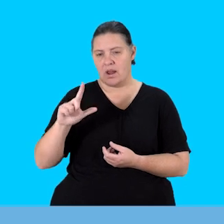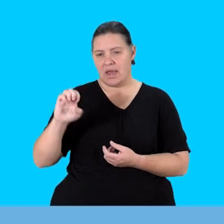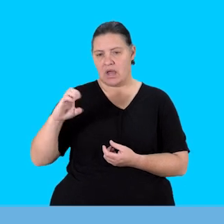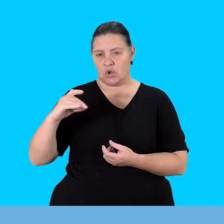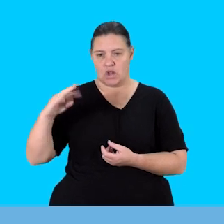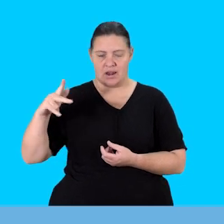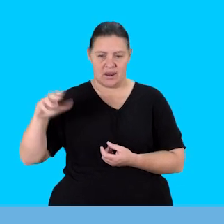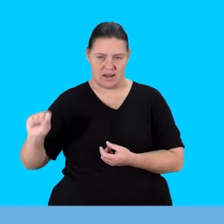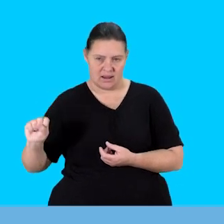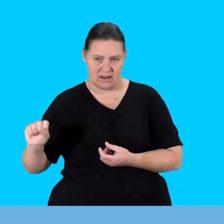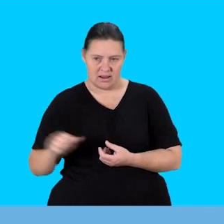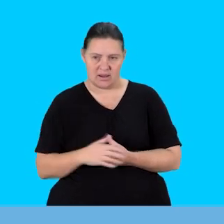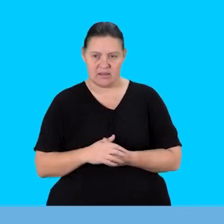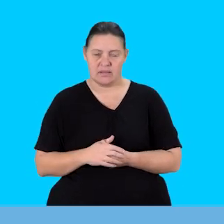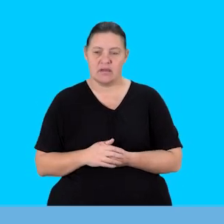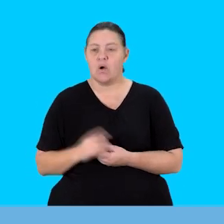molecule